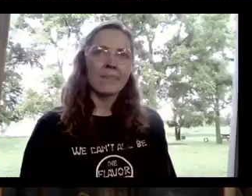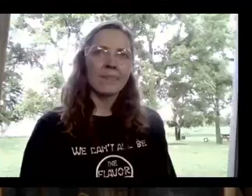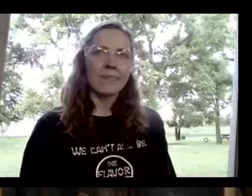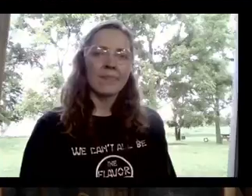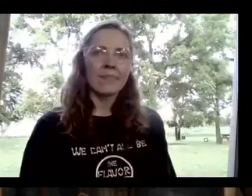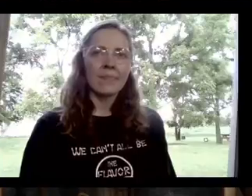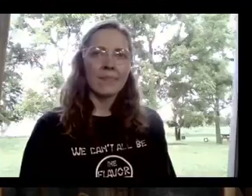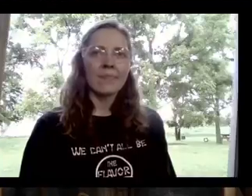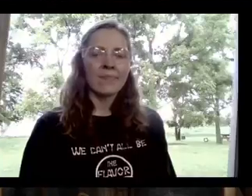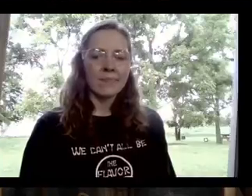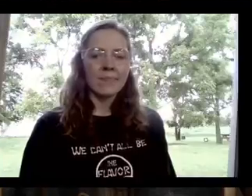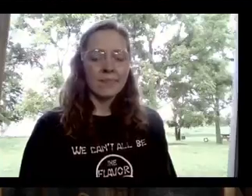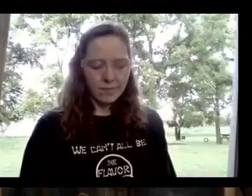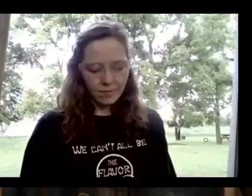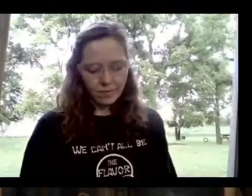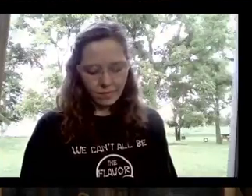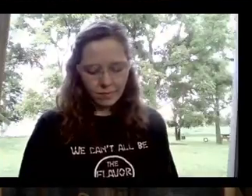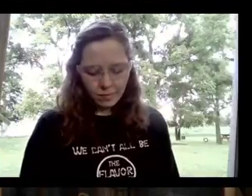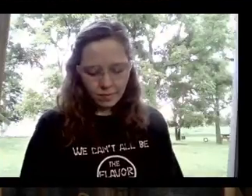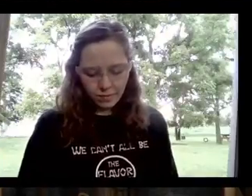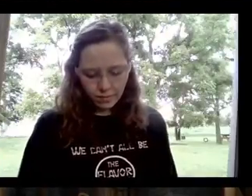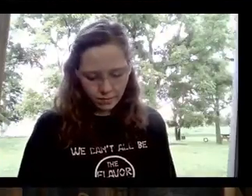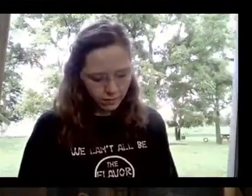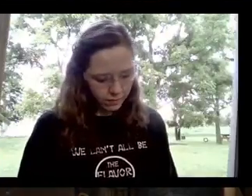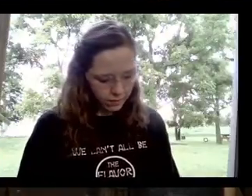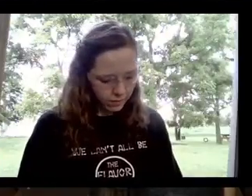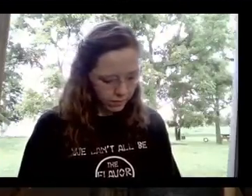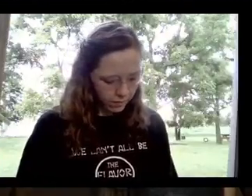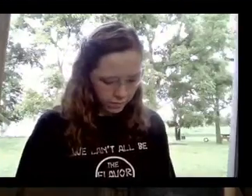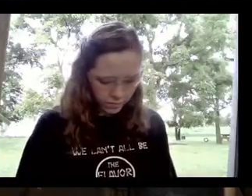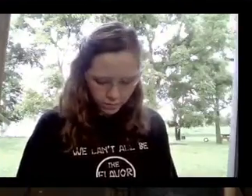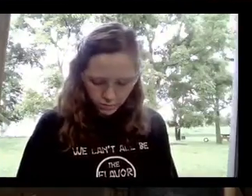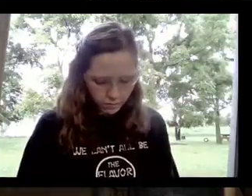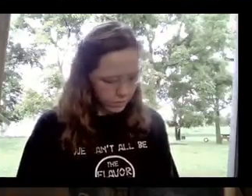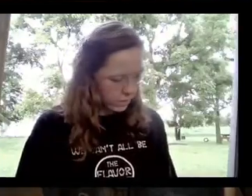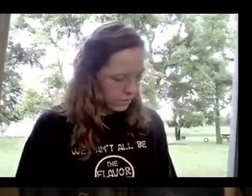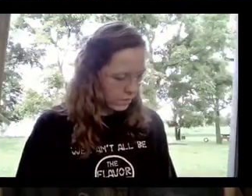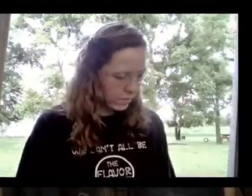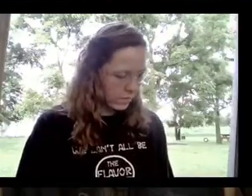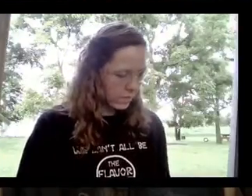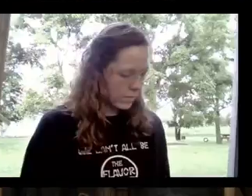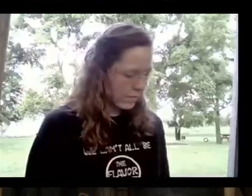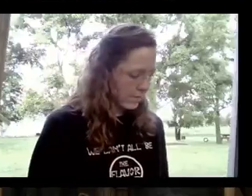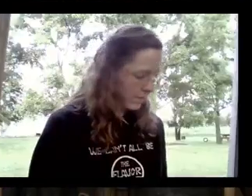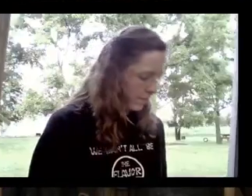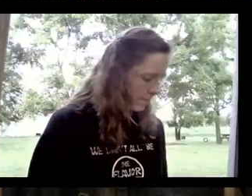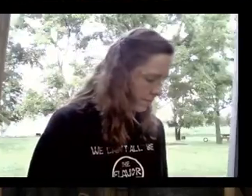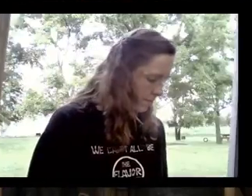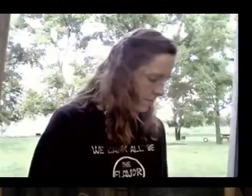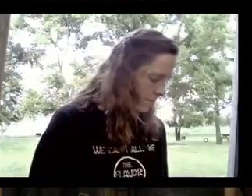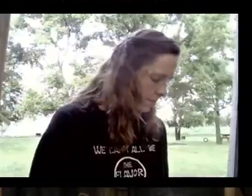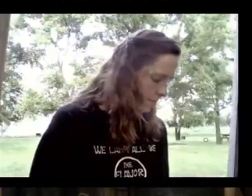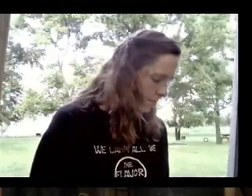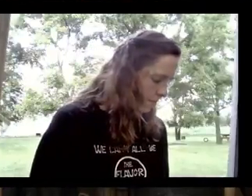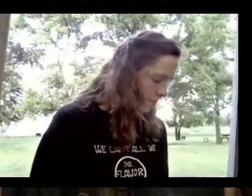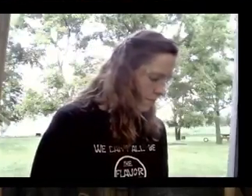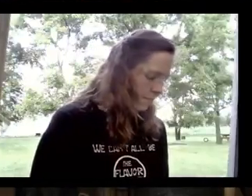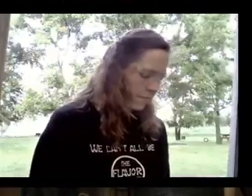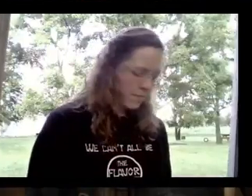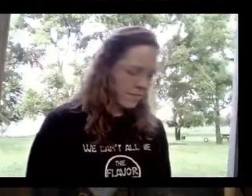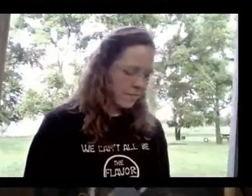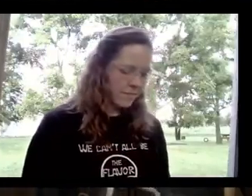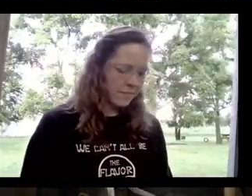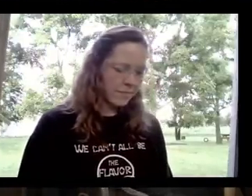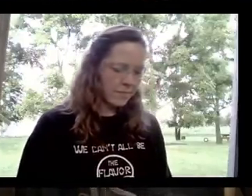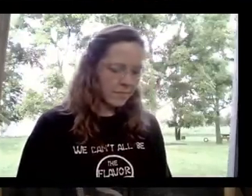done, and we'll see where we're at. I'm going to get this, bring this down so I can check it out, so I